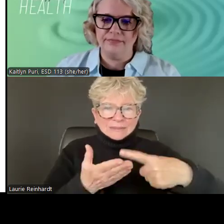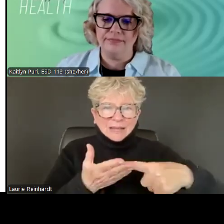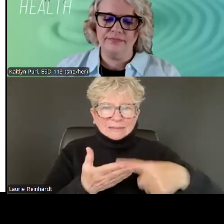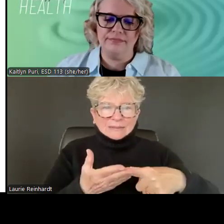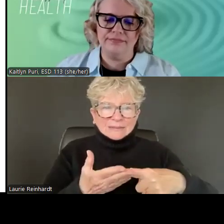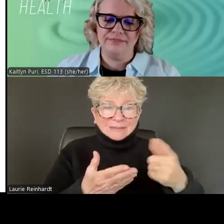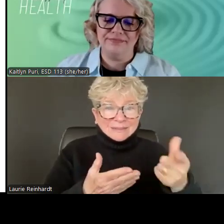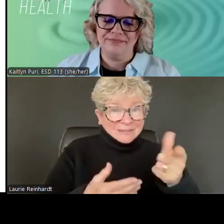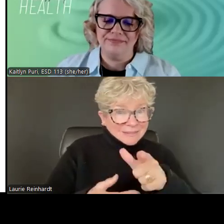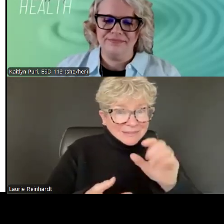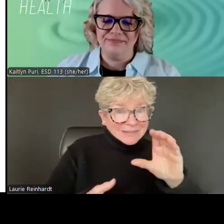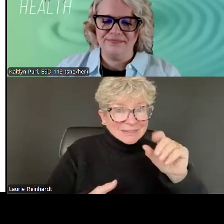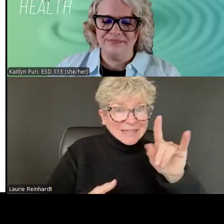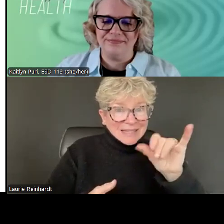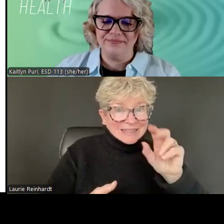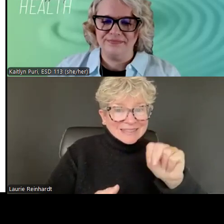Caitlin?